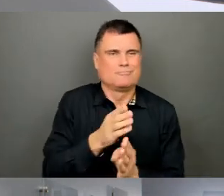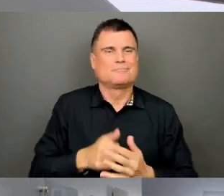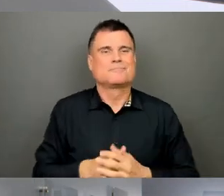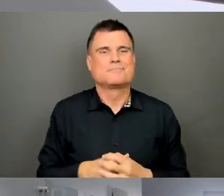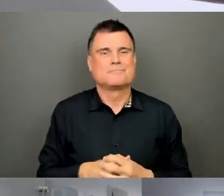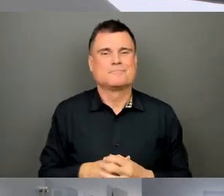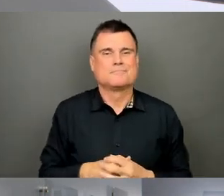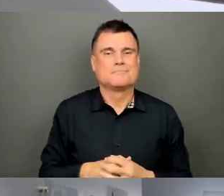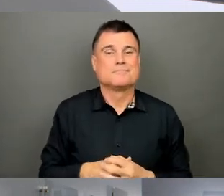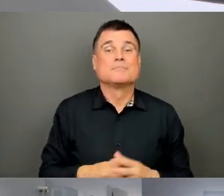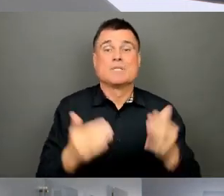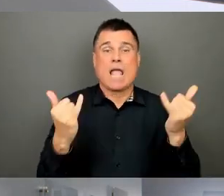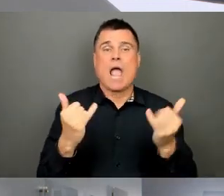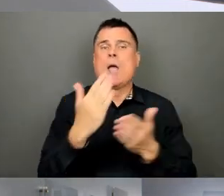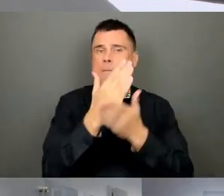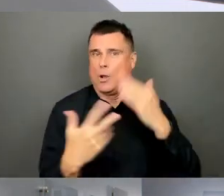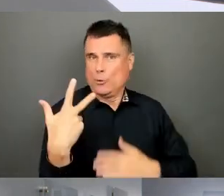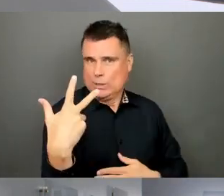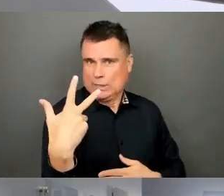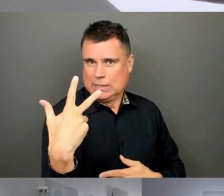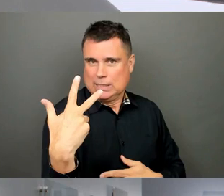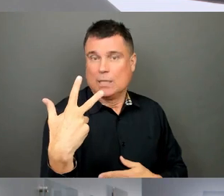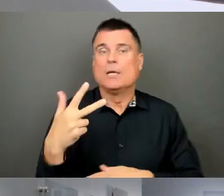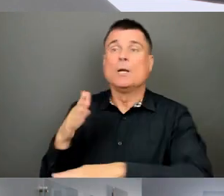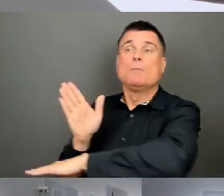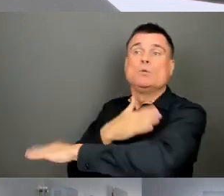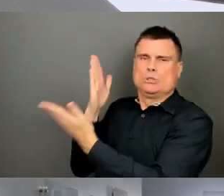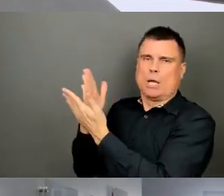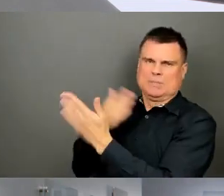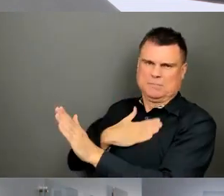right, now we're going to go on to part 3. So cut the music.